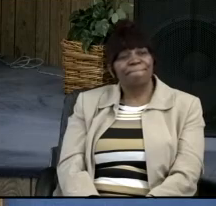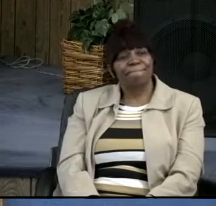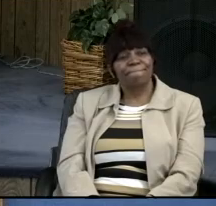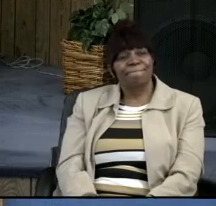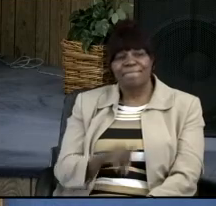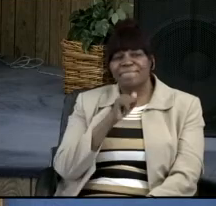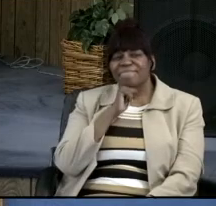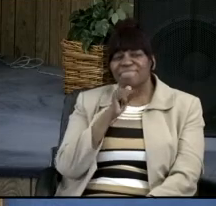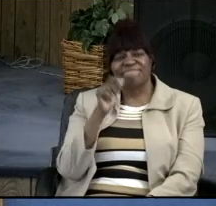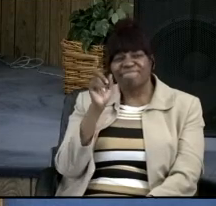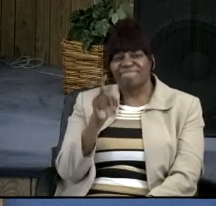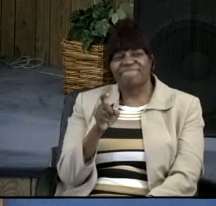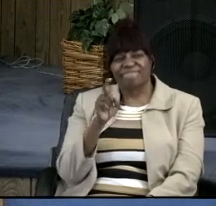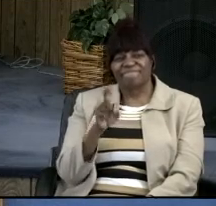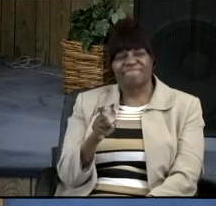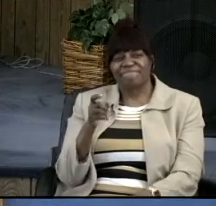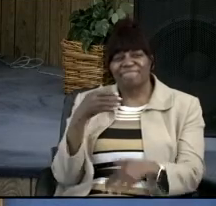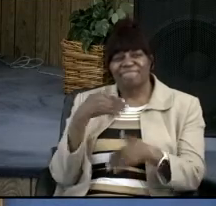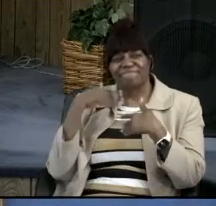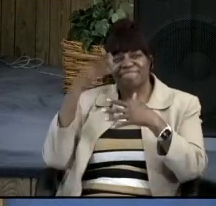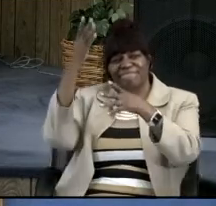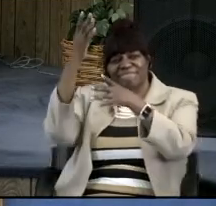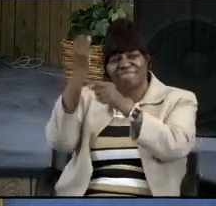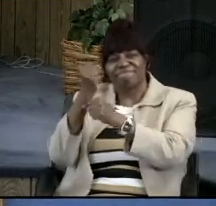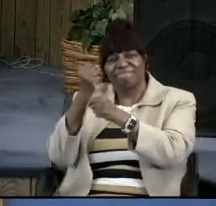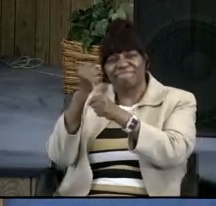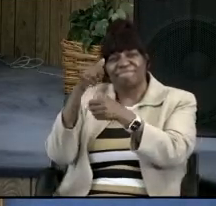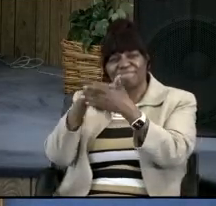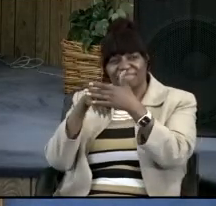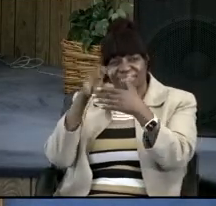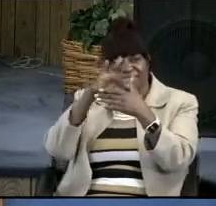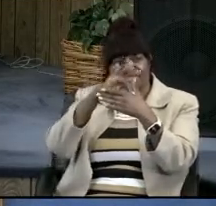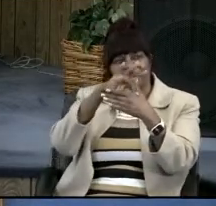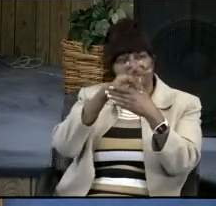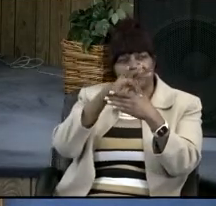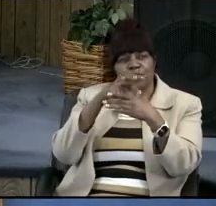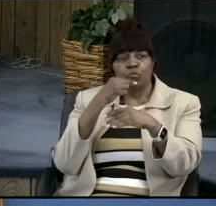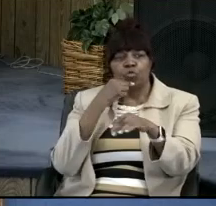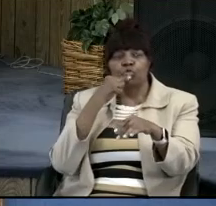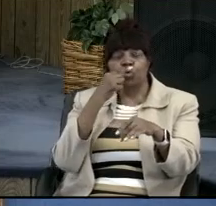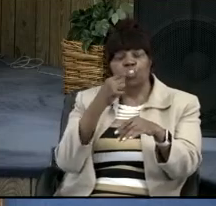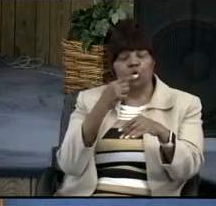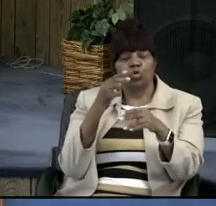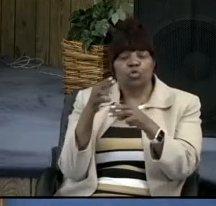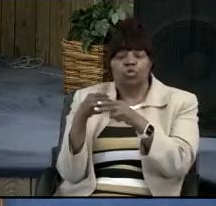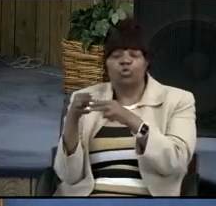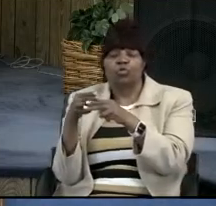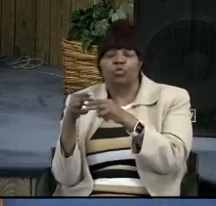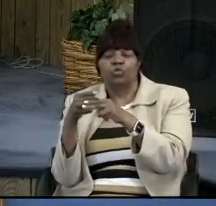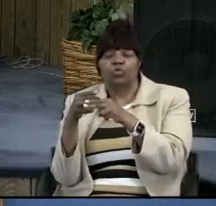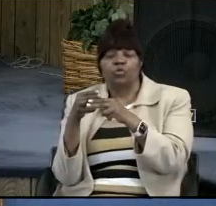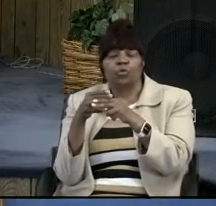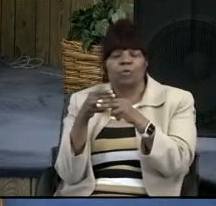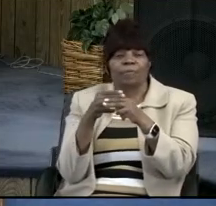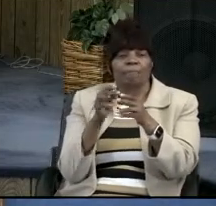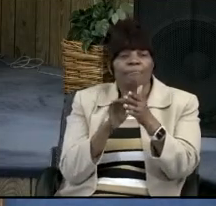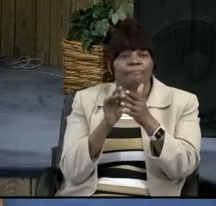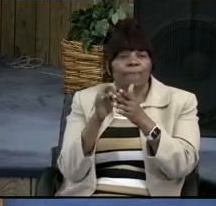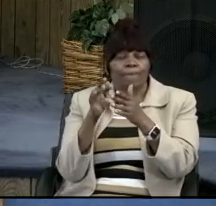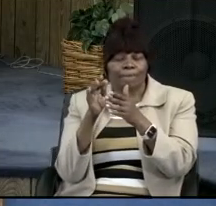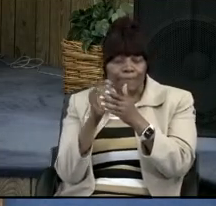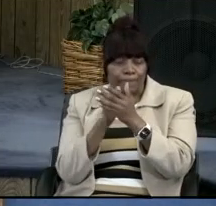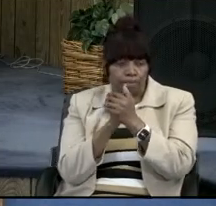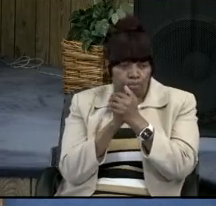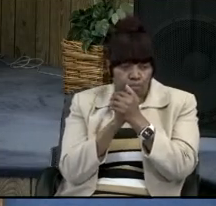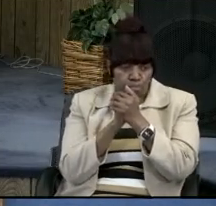We're not supposed to have any confidence in the flesh. I'm getting ready to go. I told you it was going to be a short one. I hope you, I didn't put you to